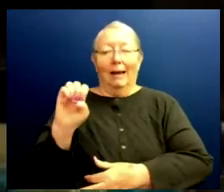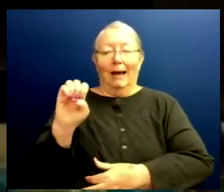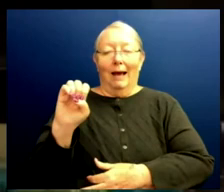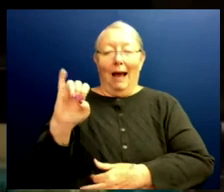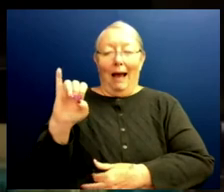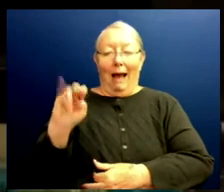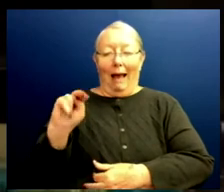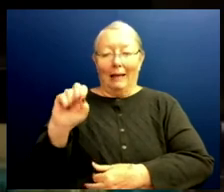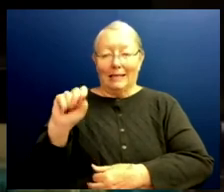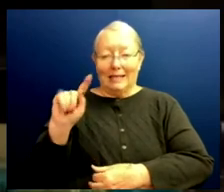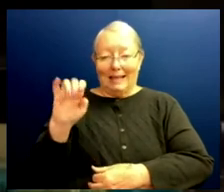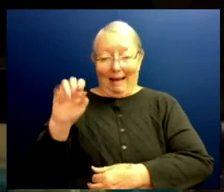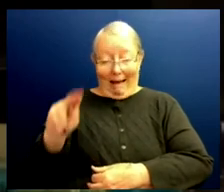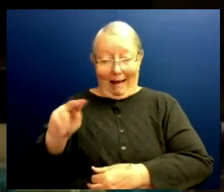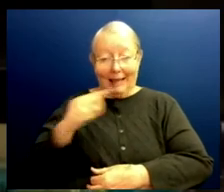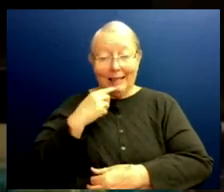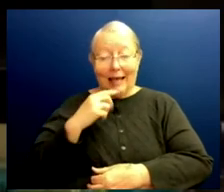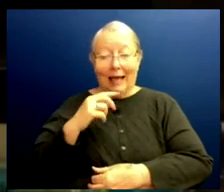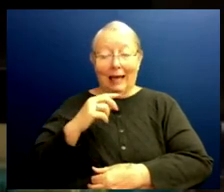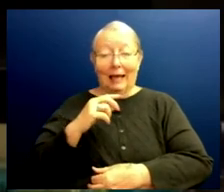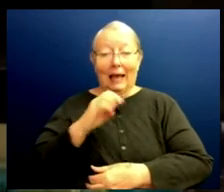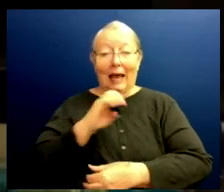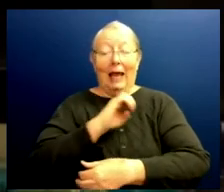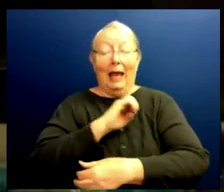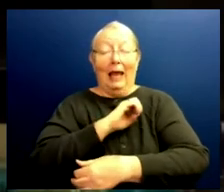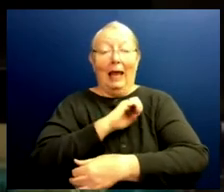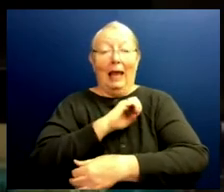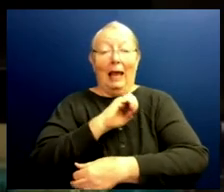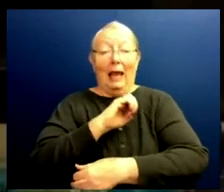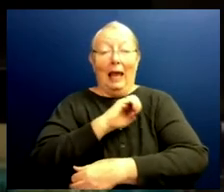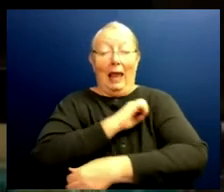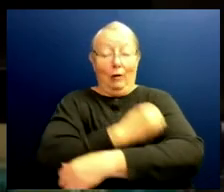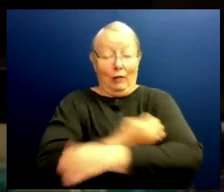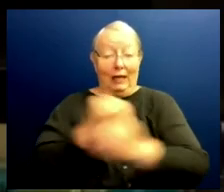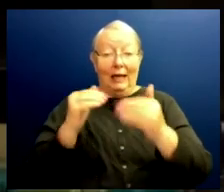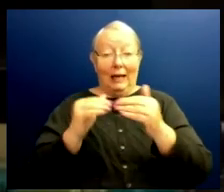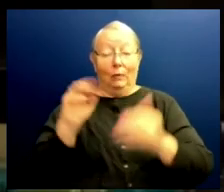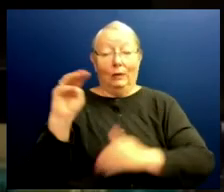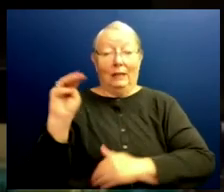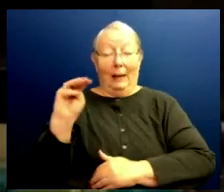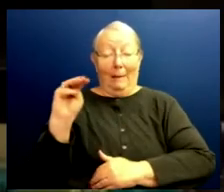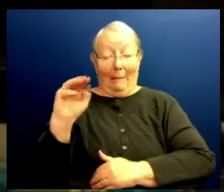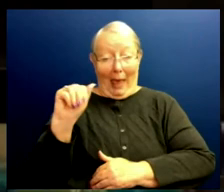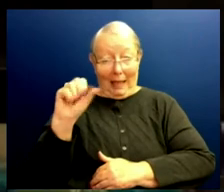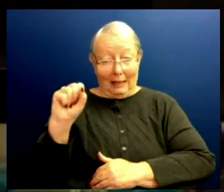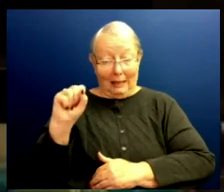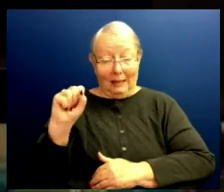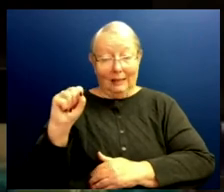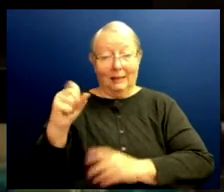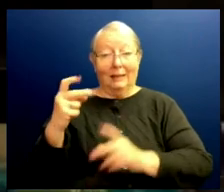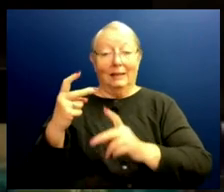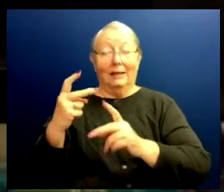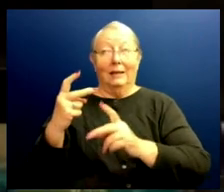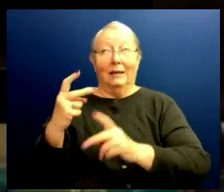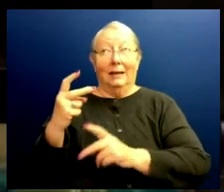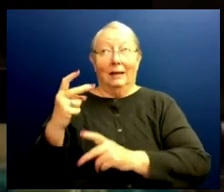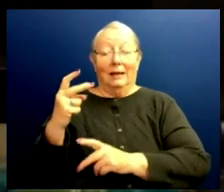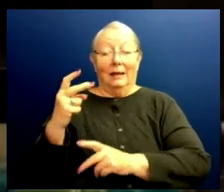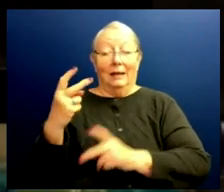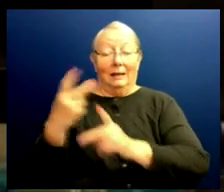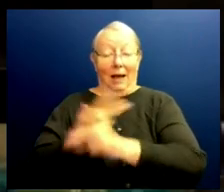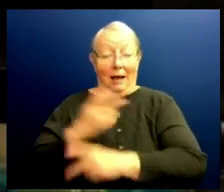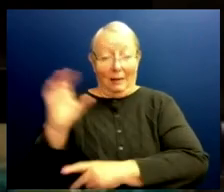can create mass from energy, you can create energy from mass. What we believe is that there was